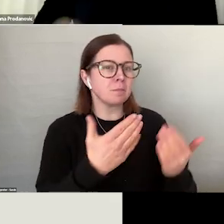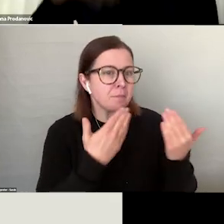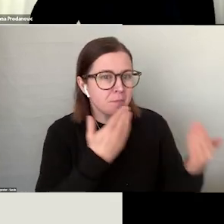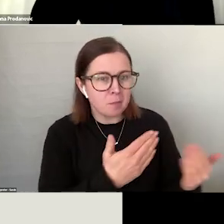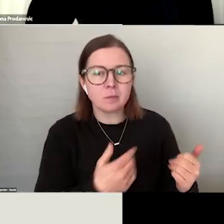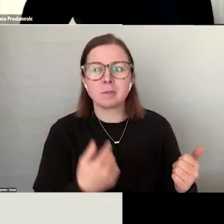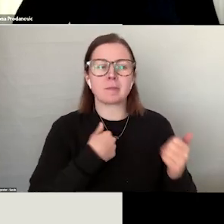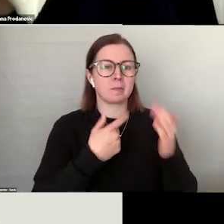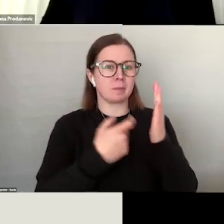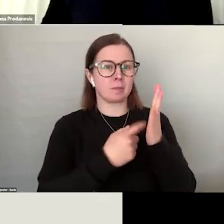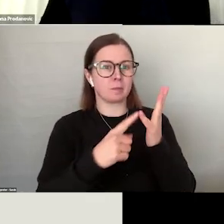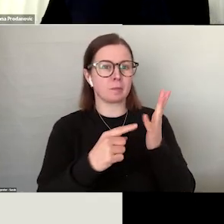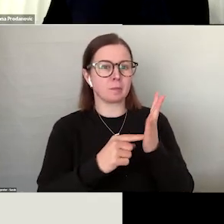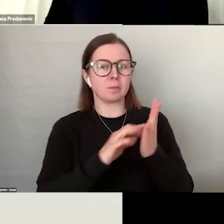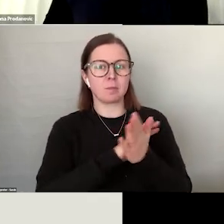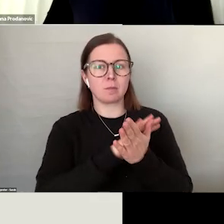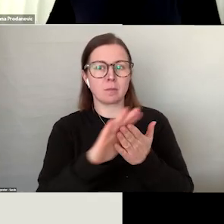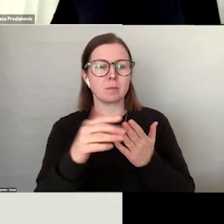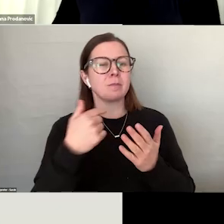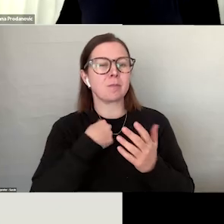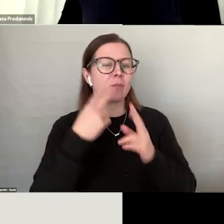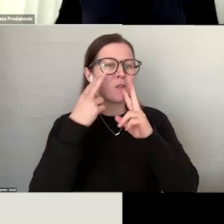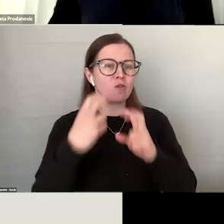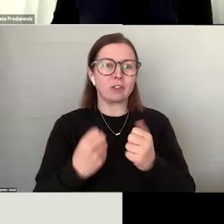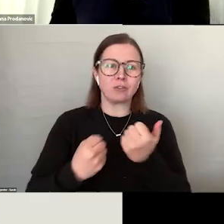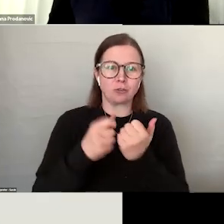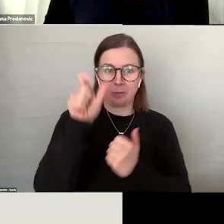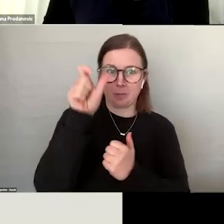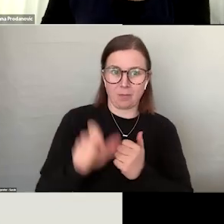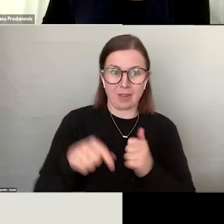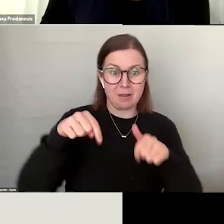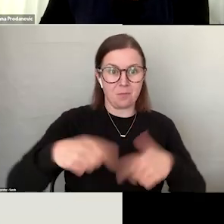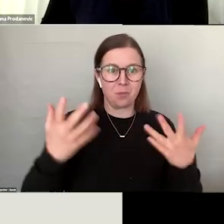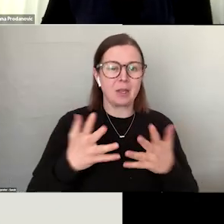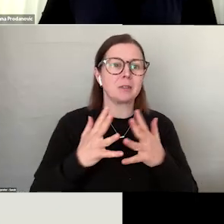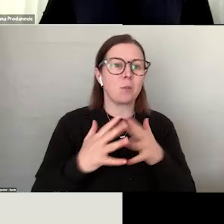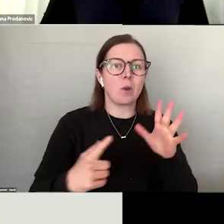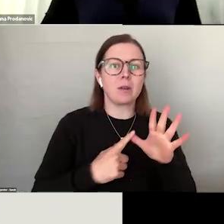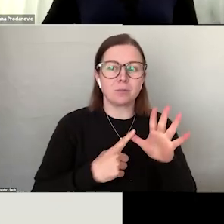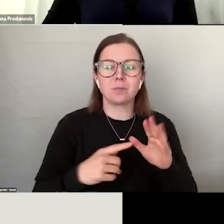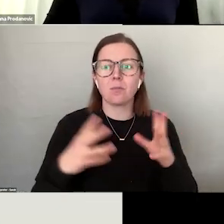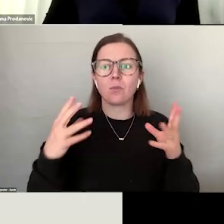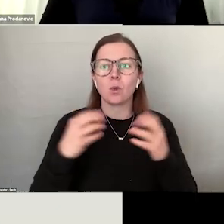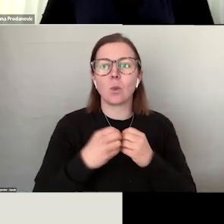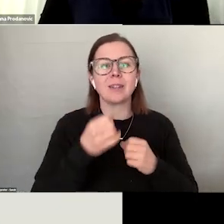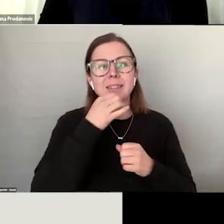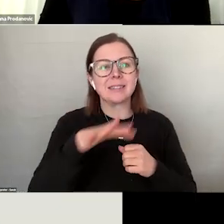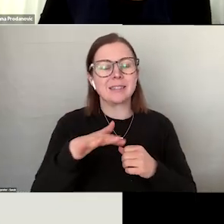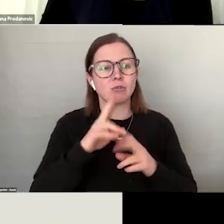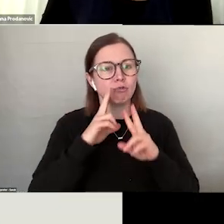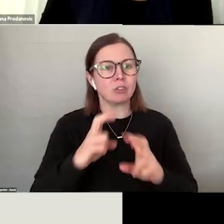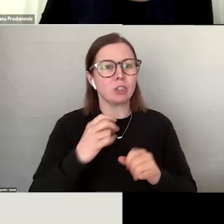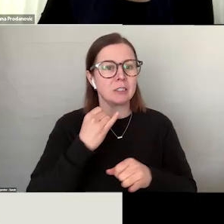My name is Ruth. I am a research assistant here in Western Australia with the Kids Research